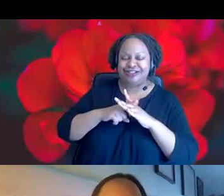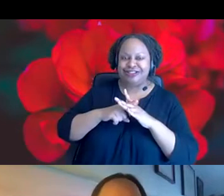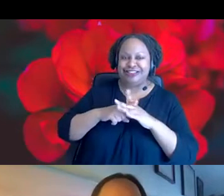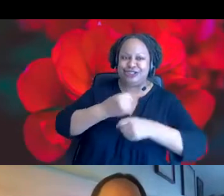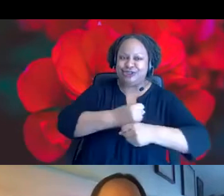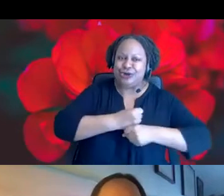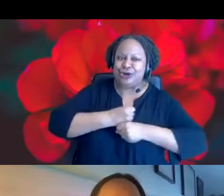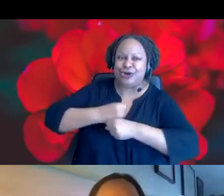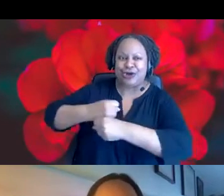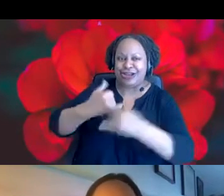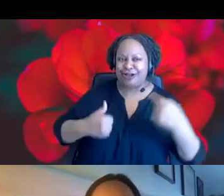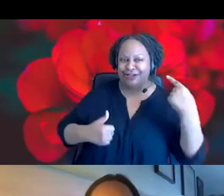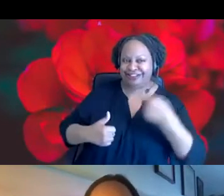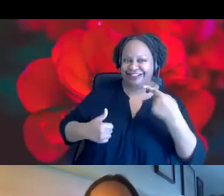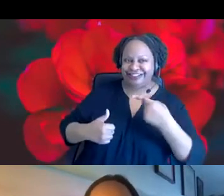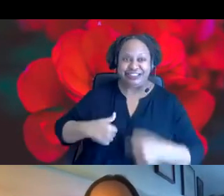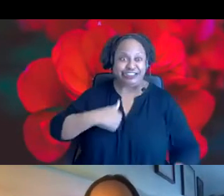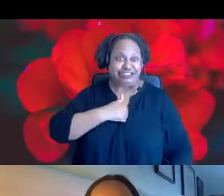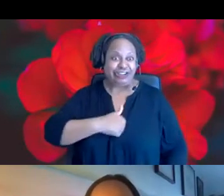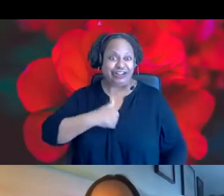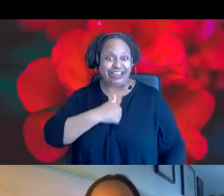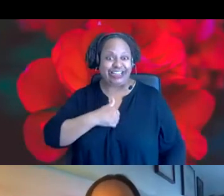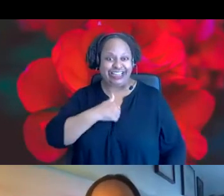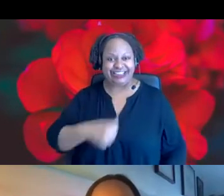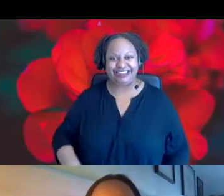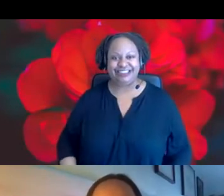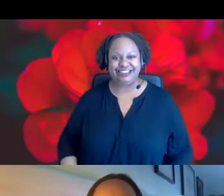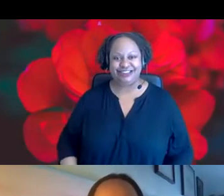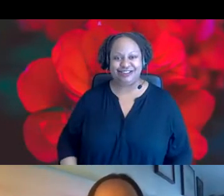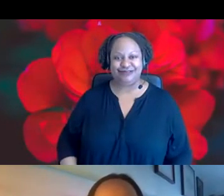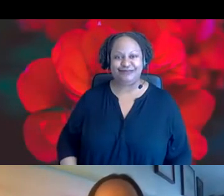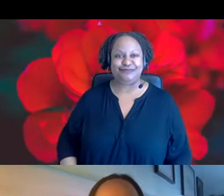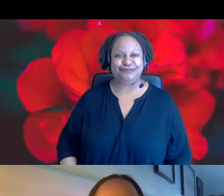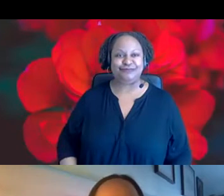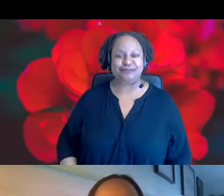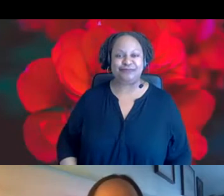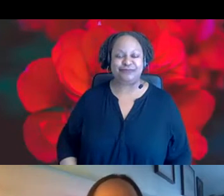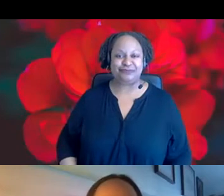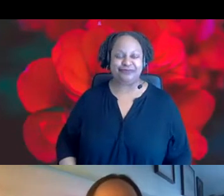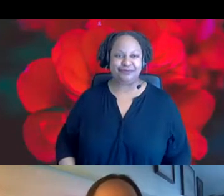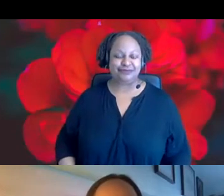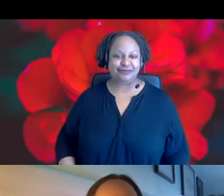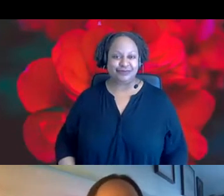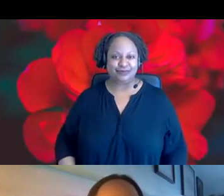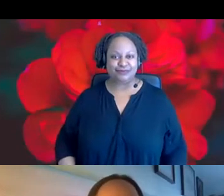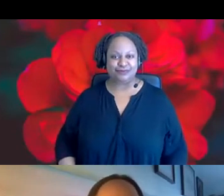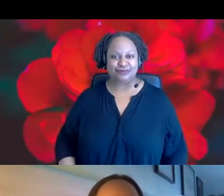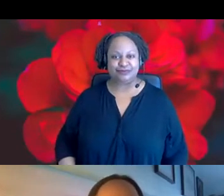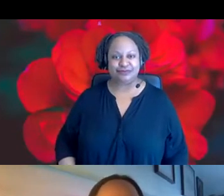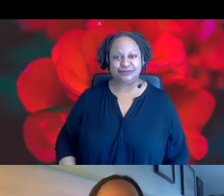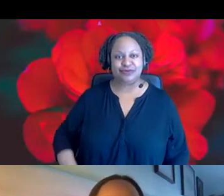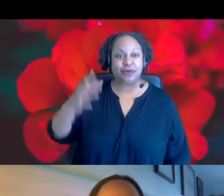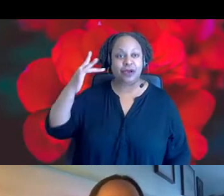there. One? Sorry. Just like, yeah, here I we go. I know. And then like, am I, and is it just because I come from a